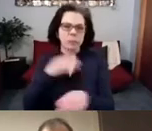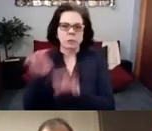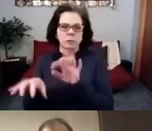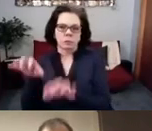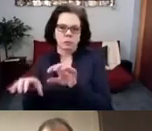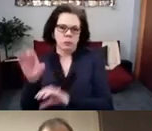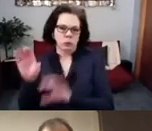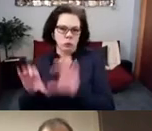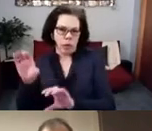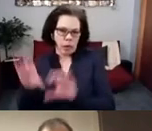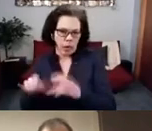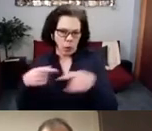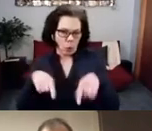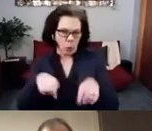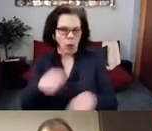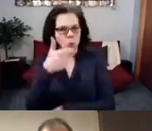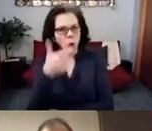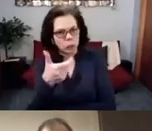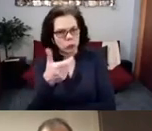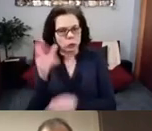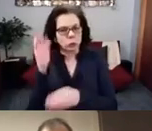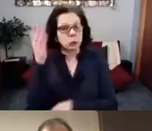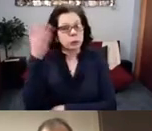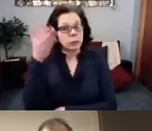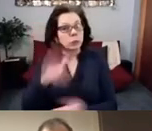as you see the presentation go forward. But Jeffrey, next slide.